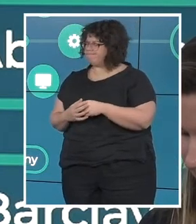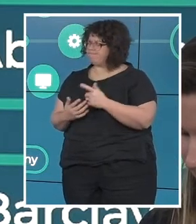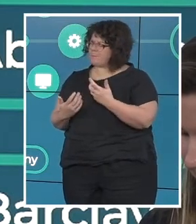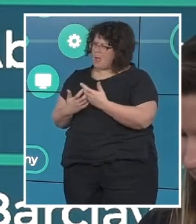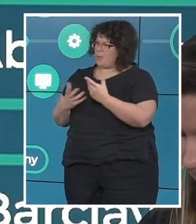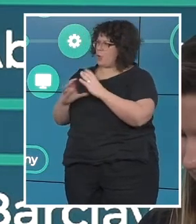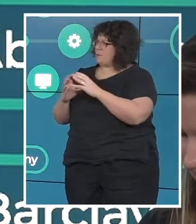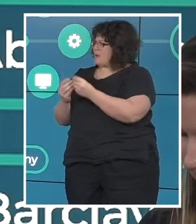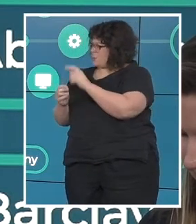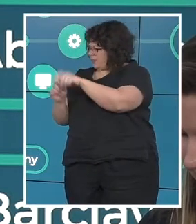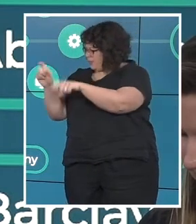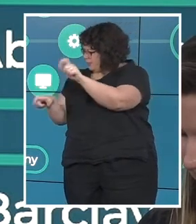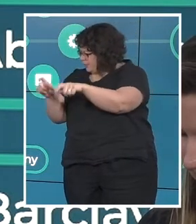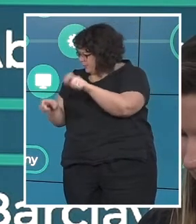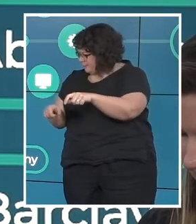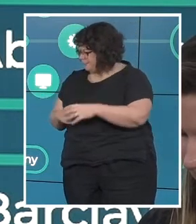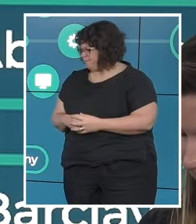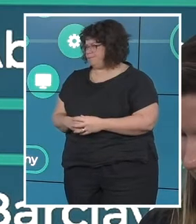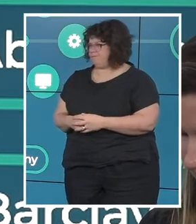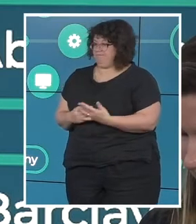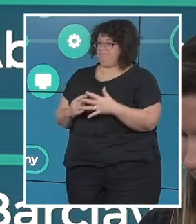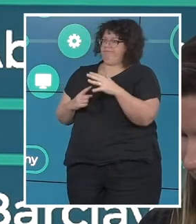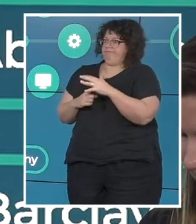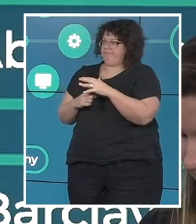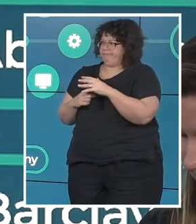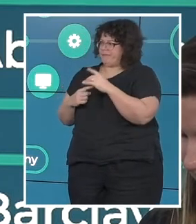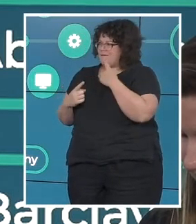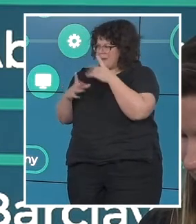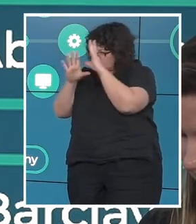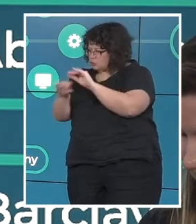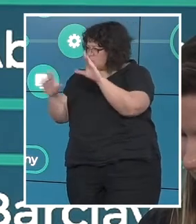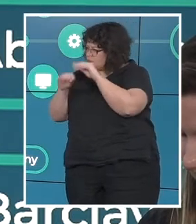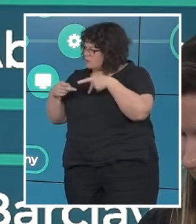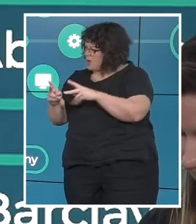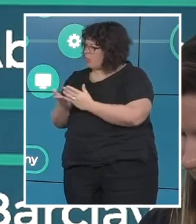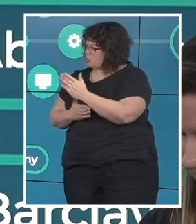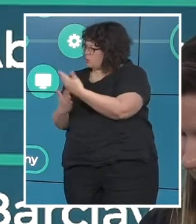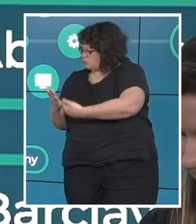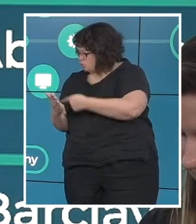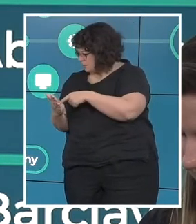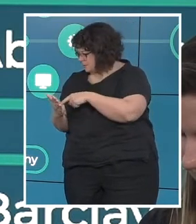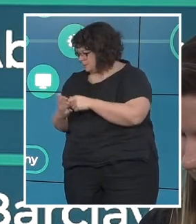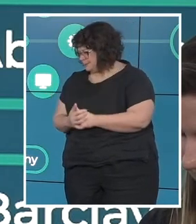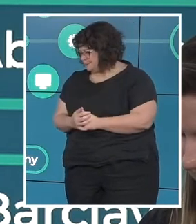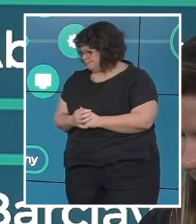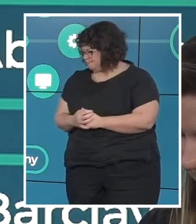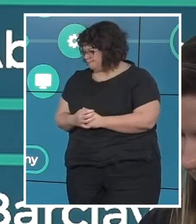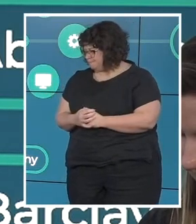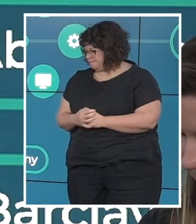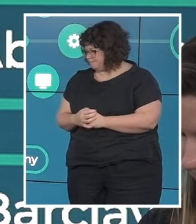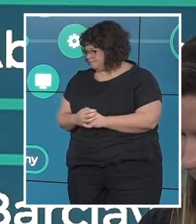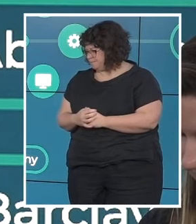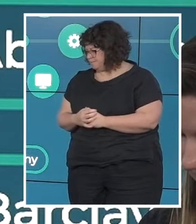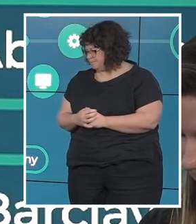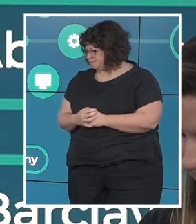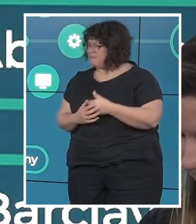Historically, those documents would have been delivered by mail in paper format, but now with businesses moving to digital